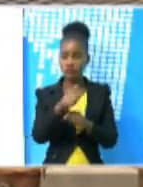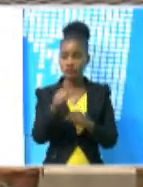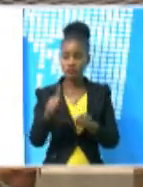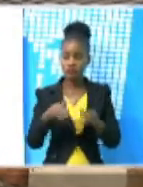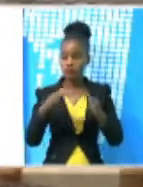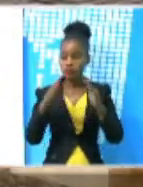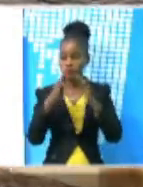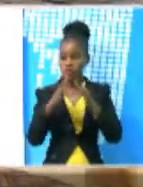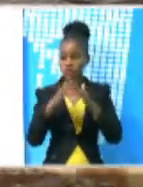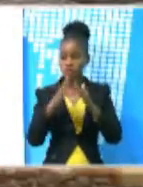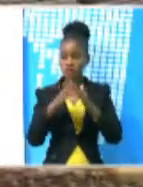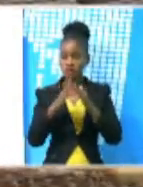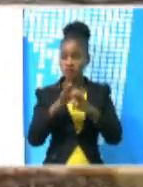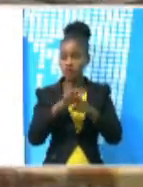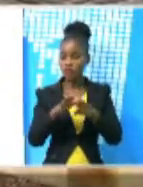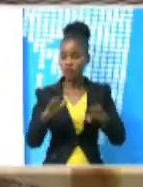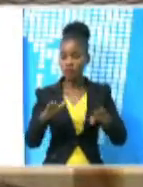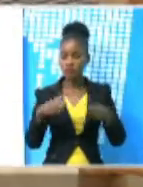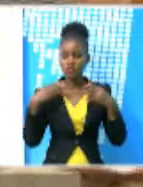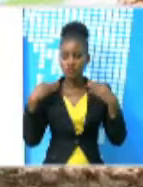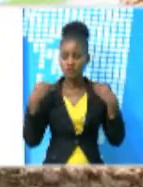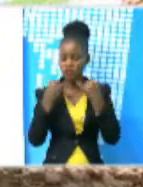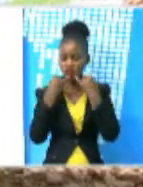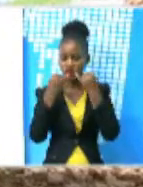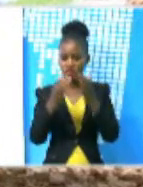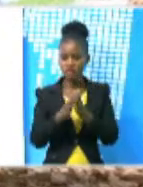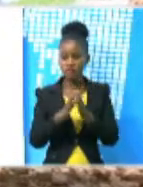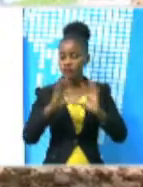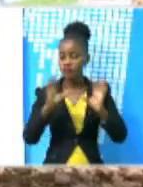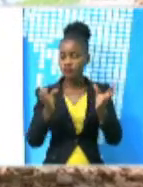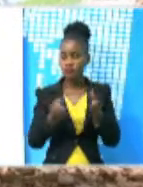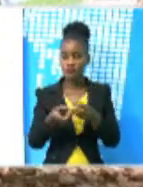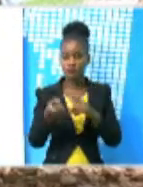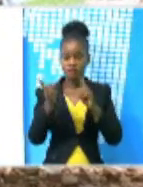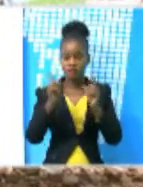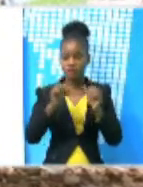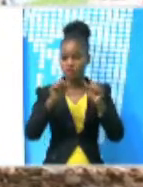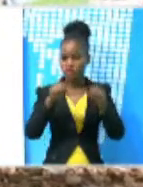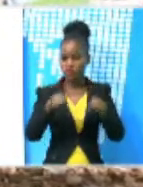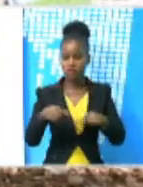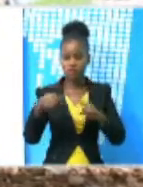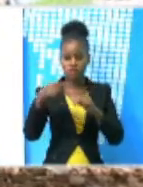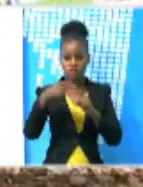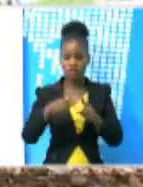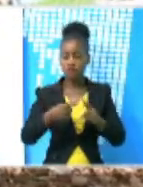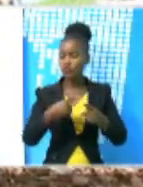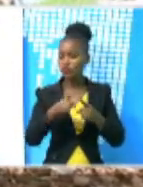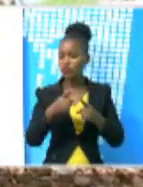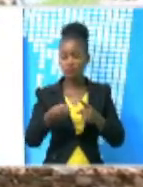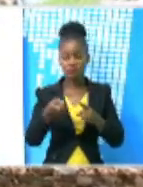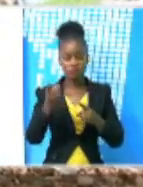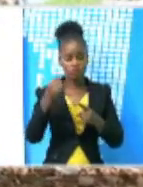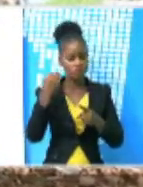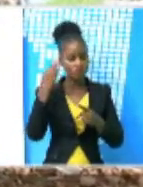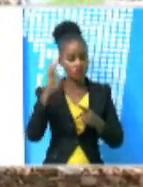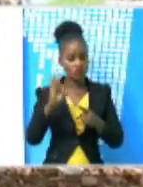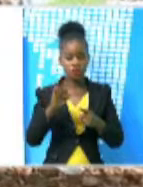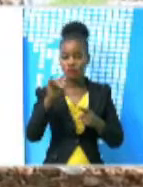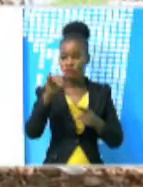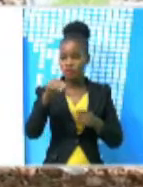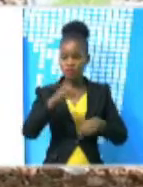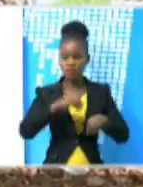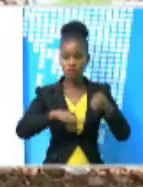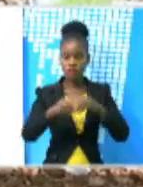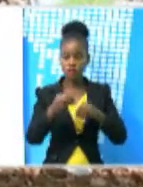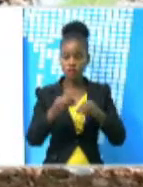households dependent on commerce. Timoni Nuomukama, the community project manager, says there is a great need for farmers to consider investing